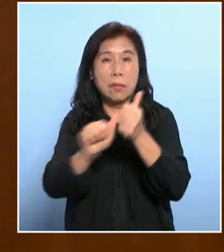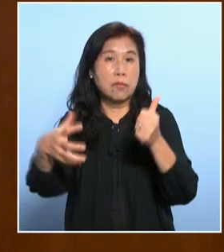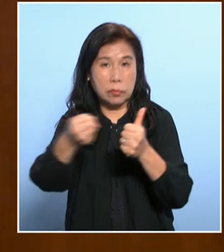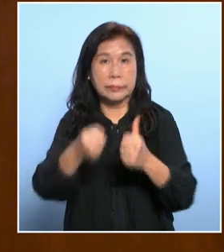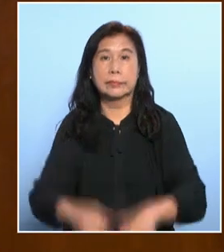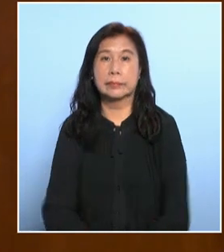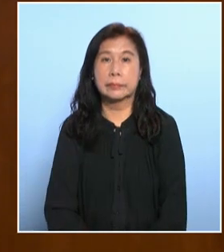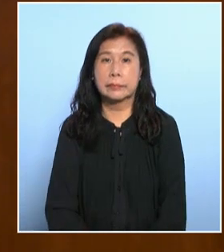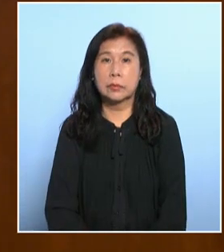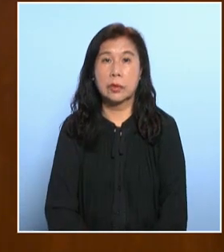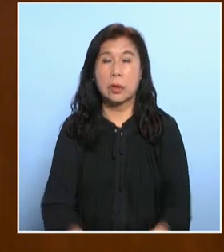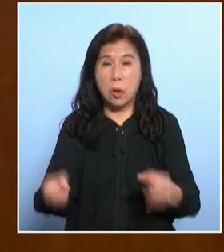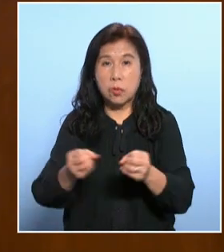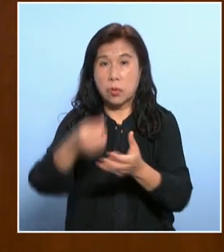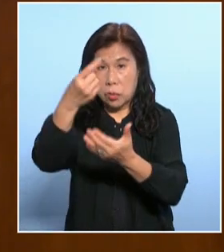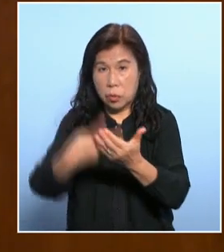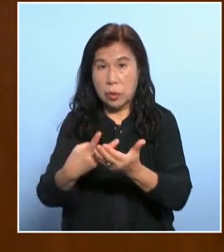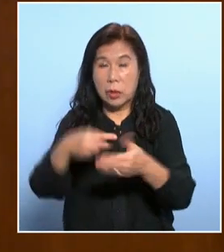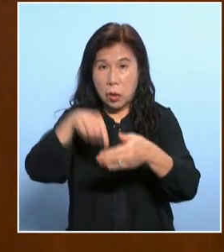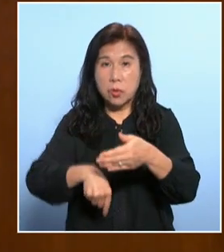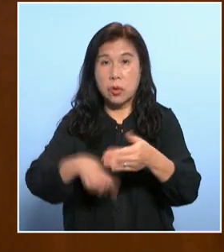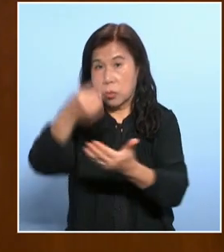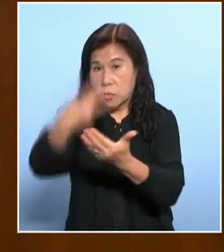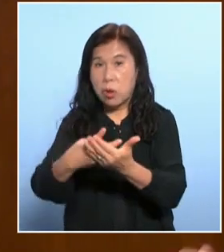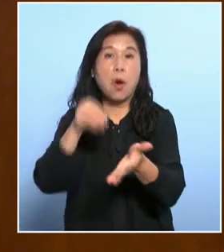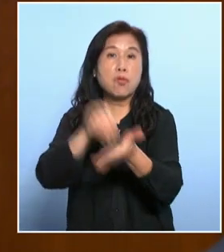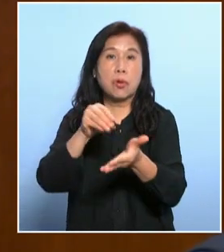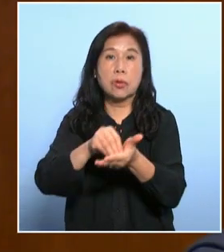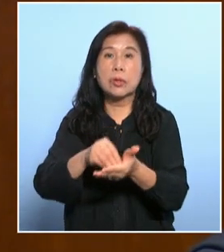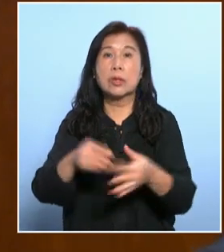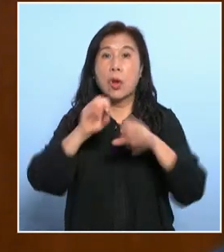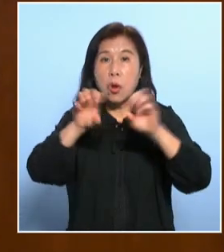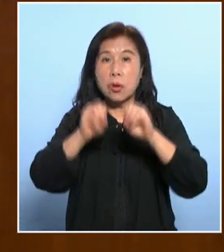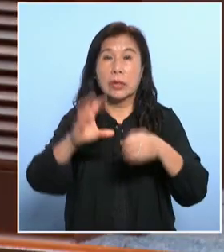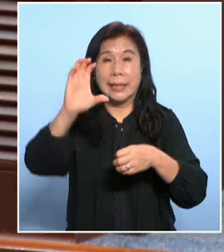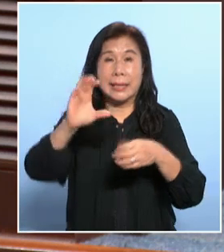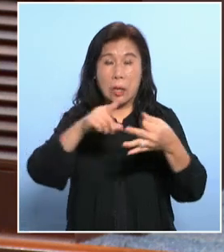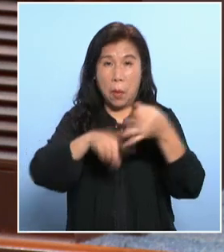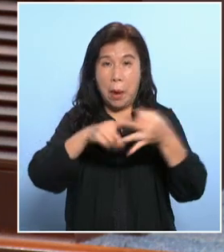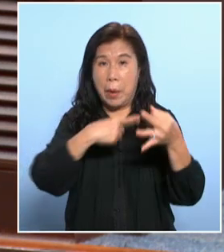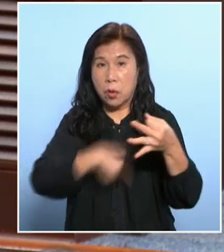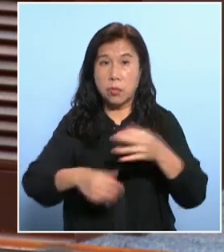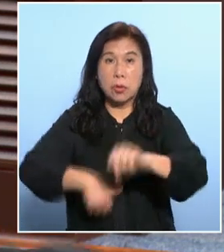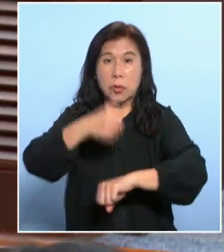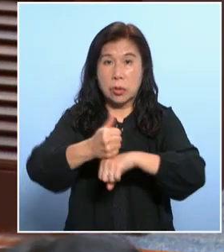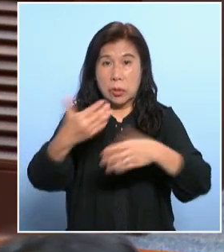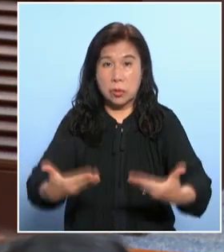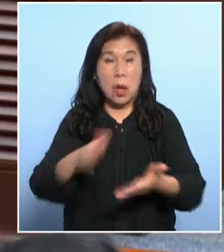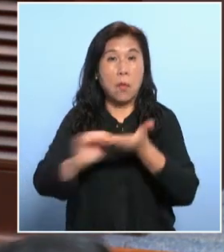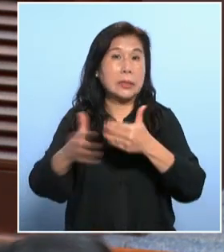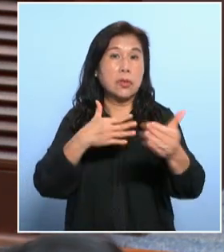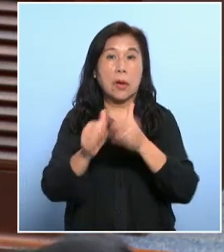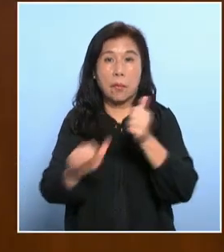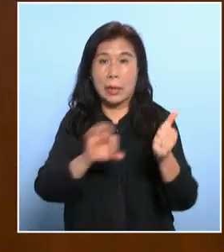advisory bodies, in accordance with the rules of procedures and House rules, I declare Ms. Rebecca Chen the chair